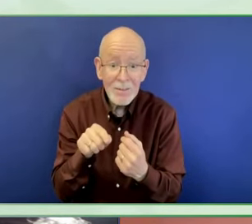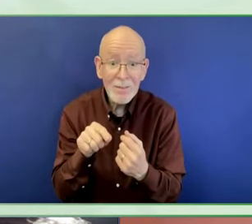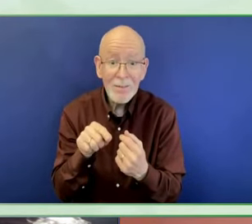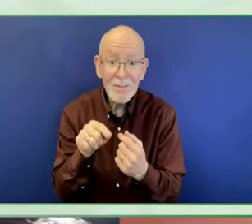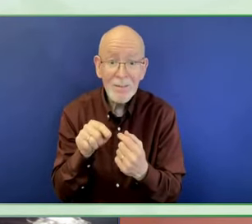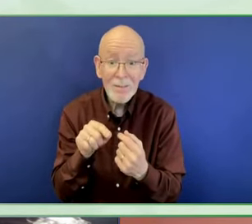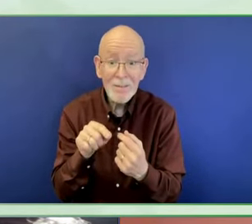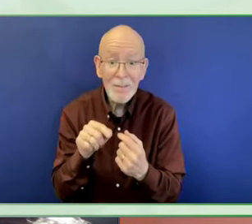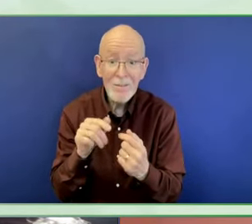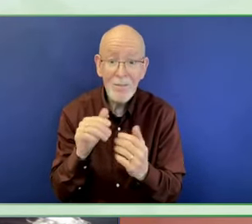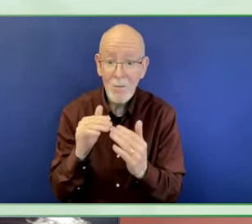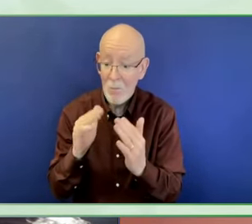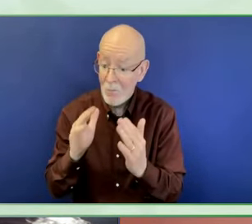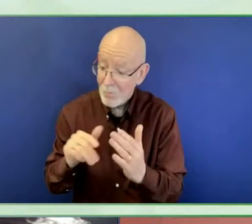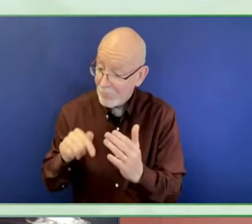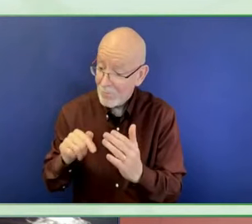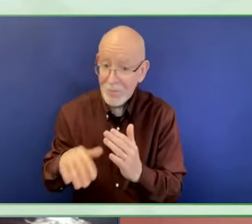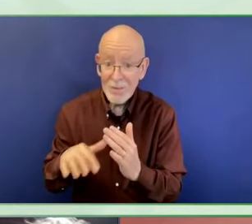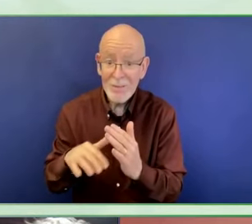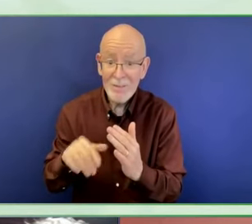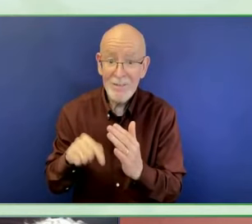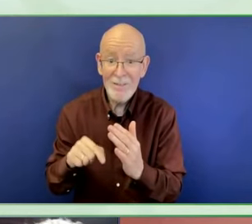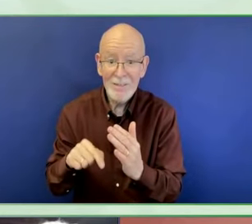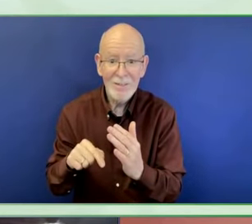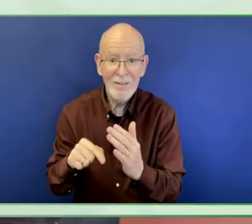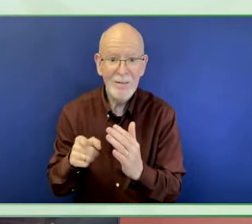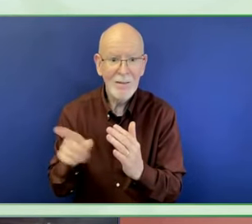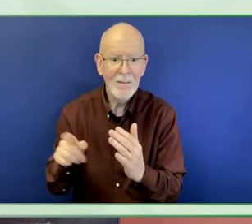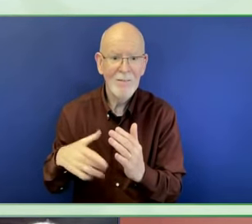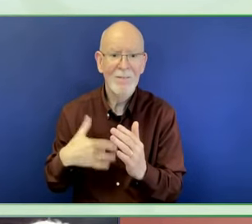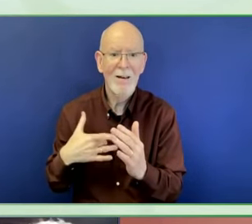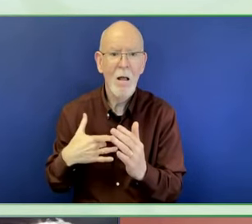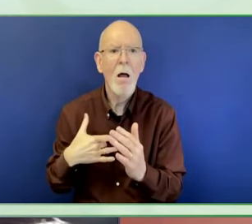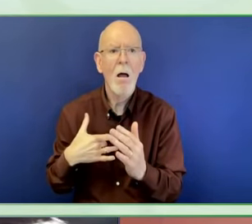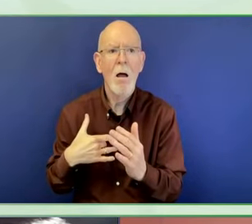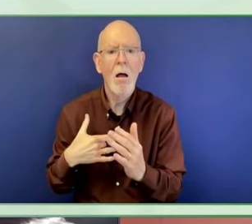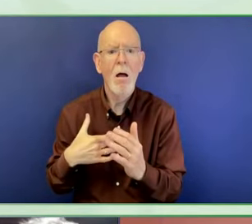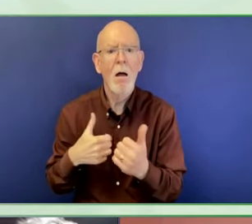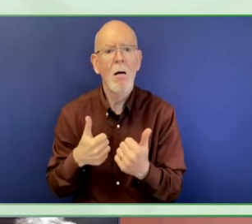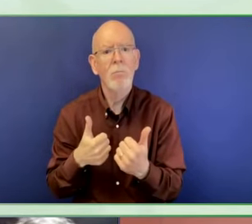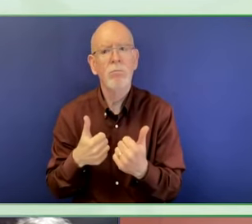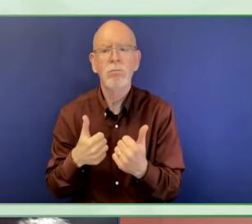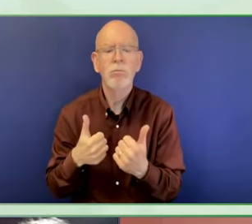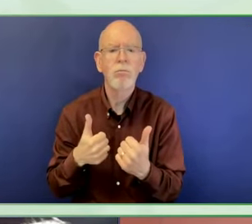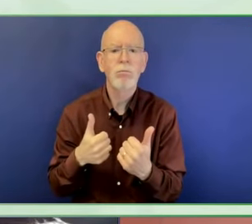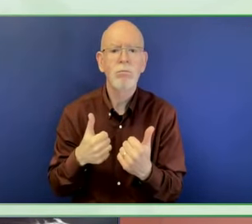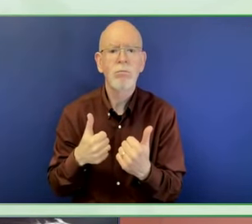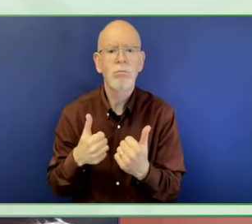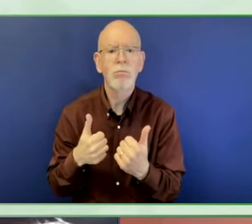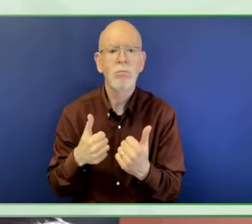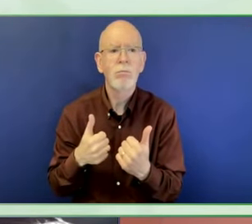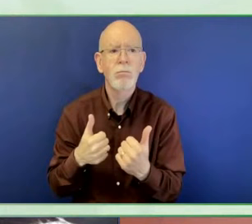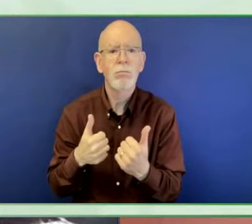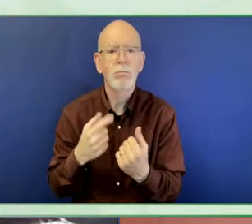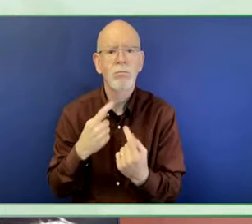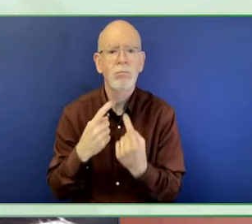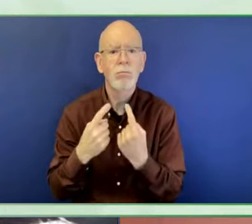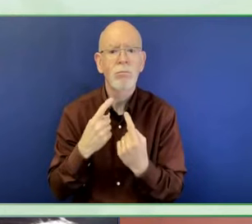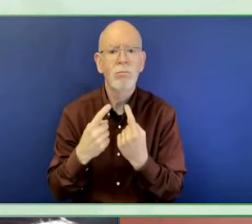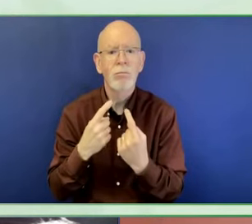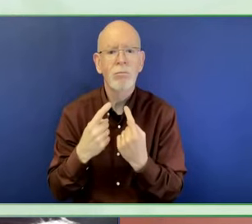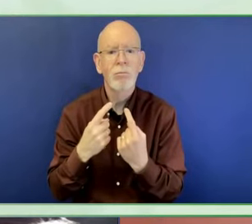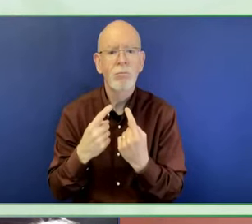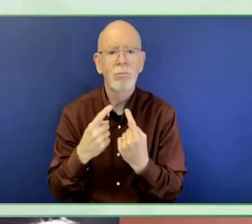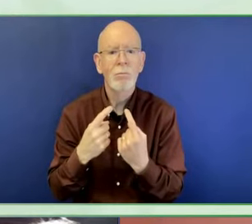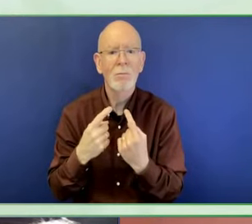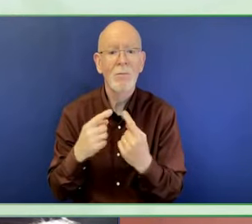the family has that responsibility to help these people work the aspect of being comfortable talking about sex.